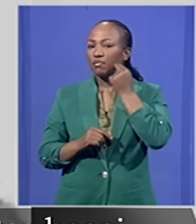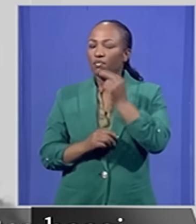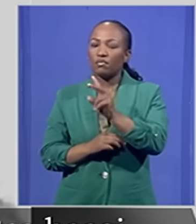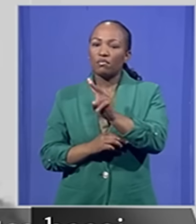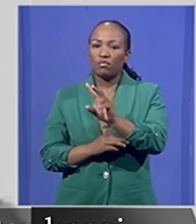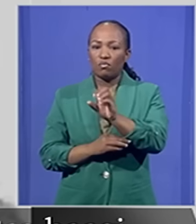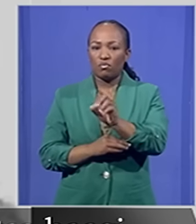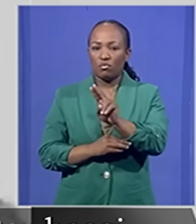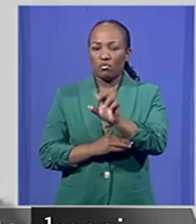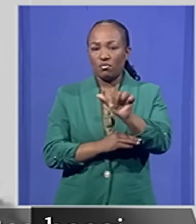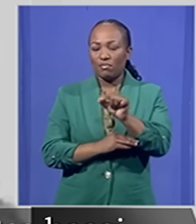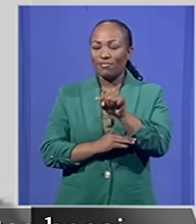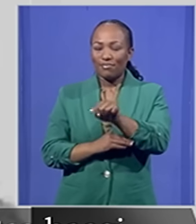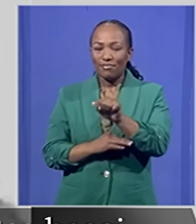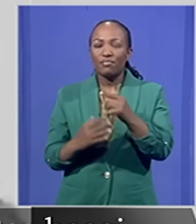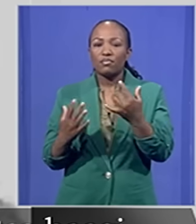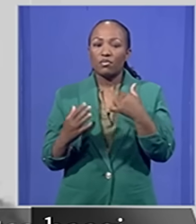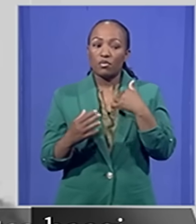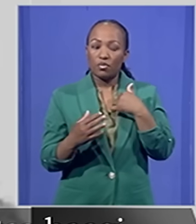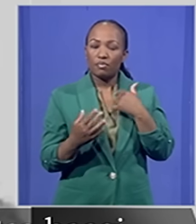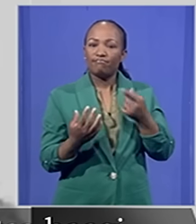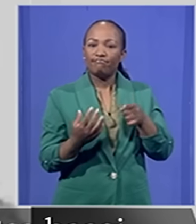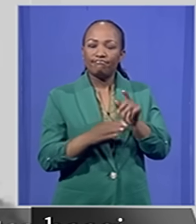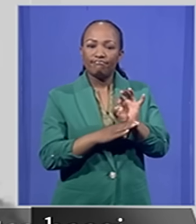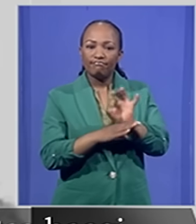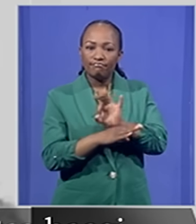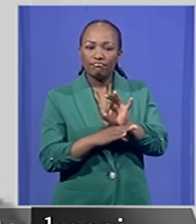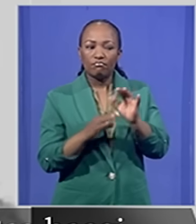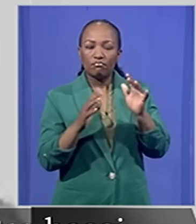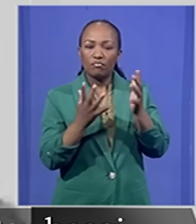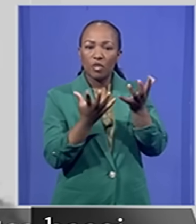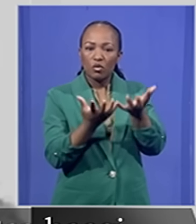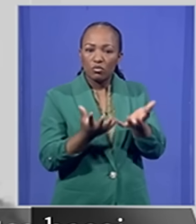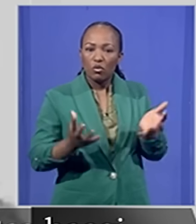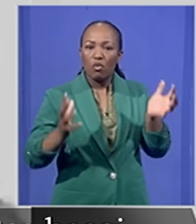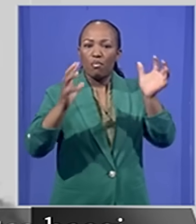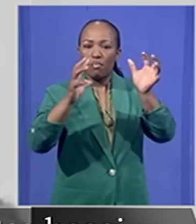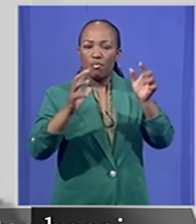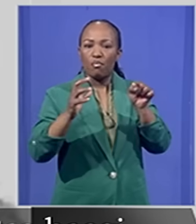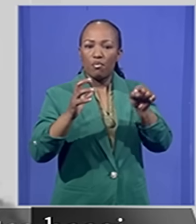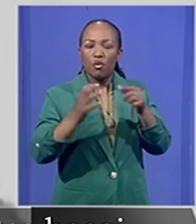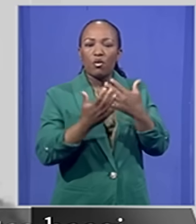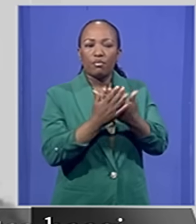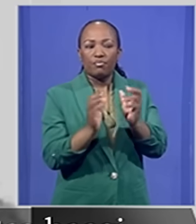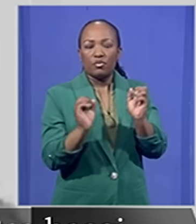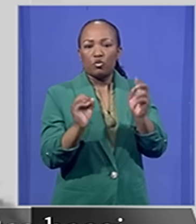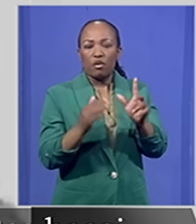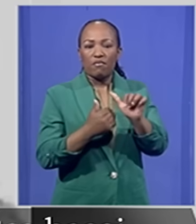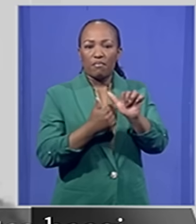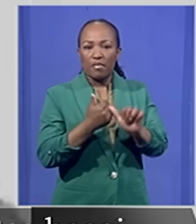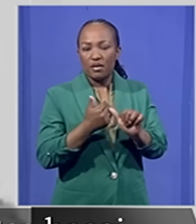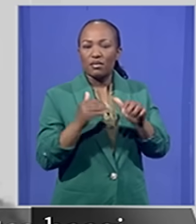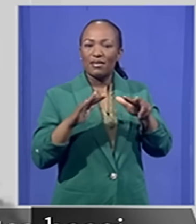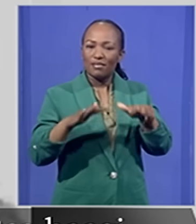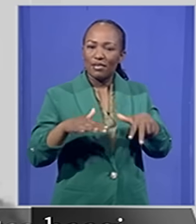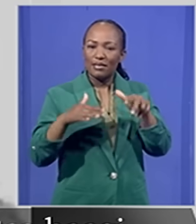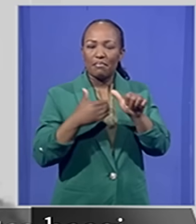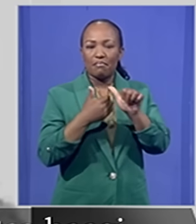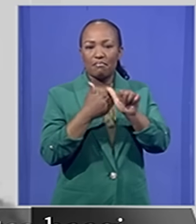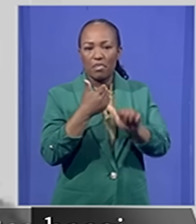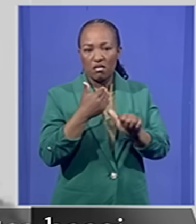made provision in our plan for the dome that the dome can be there for 12 months, even up to 18 months,